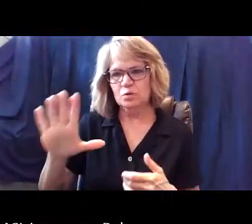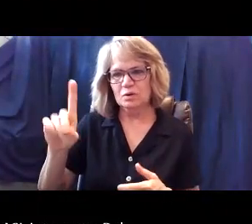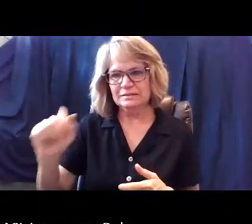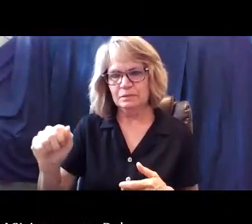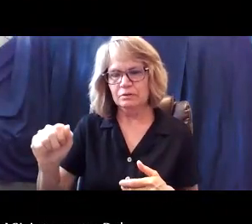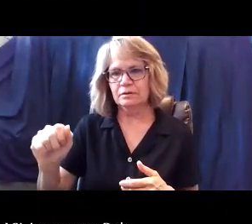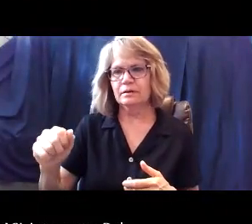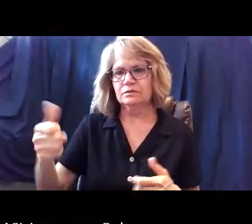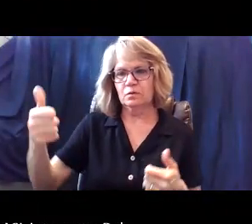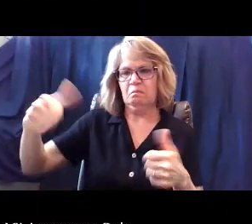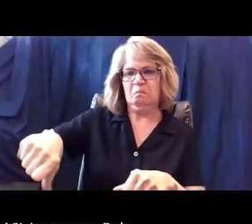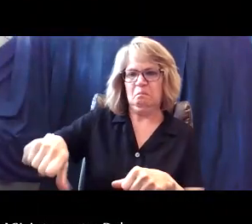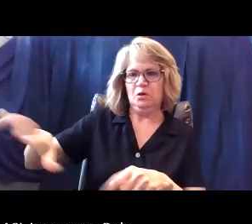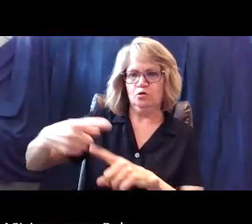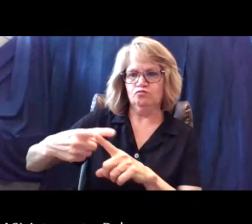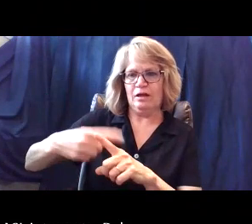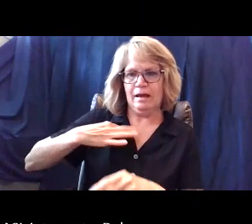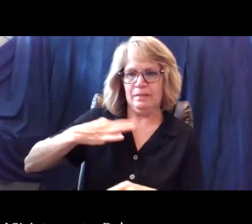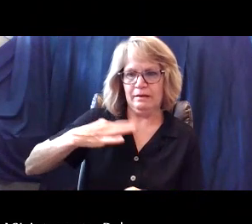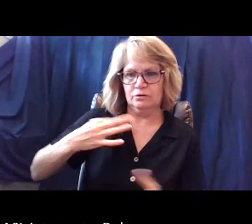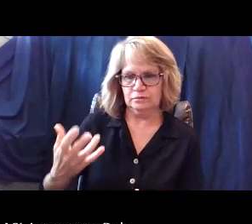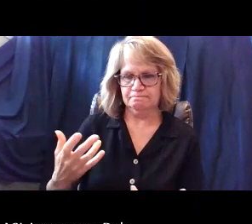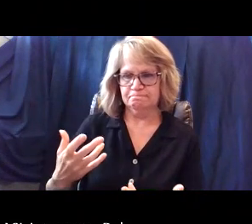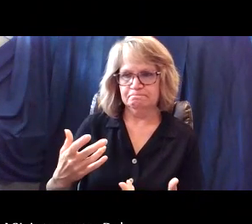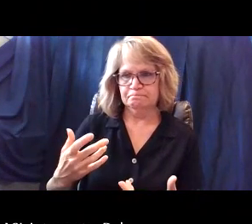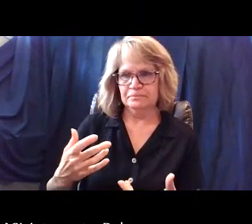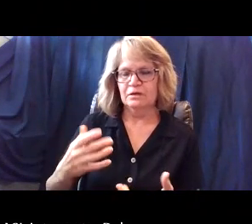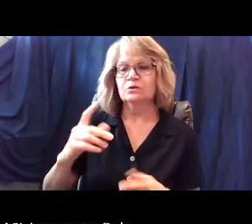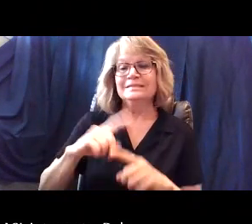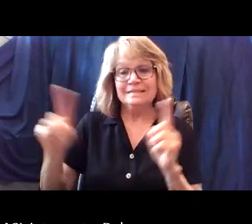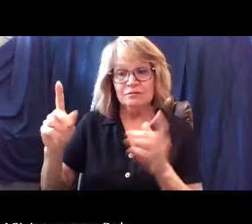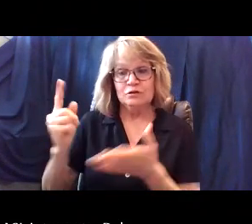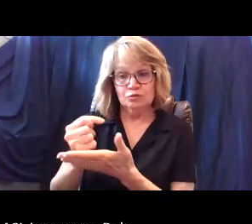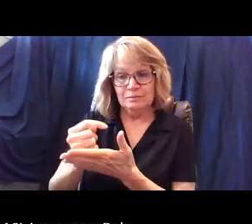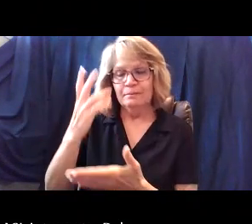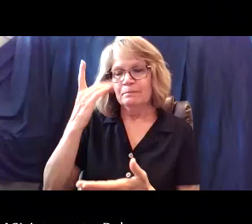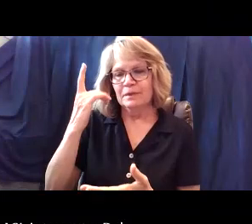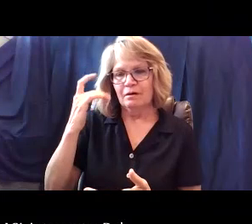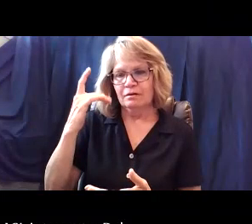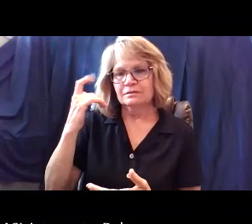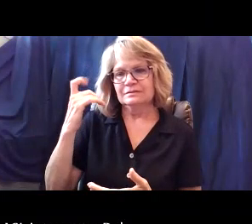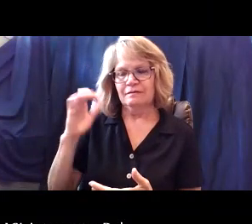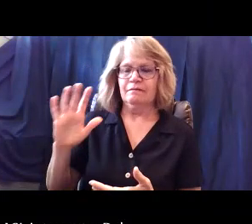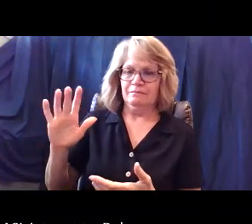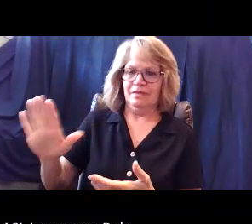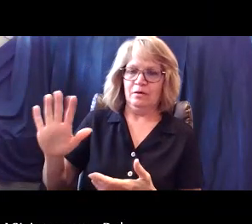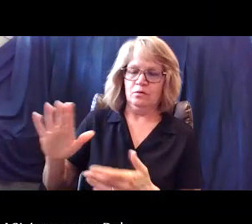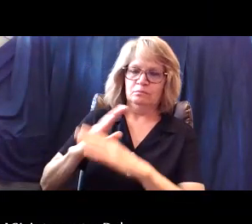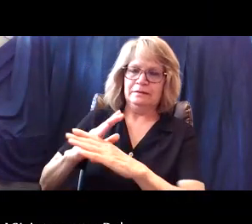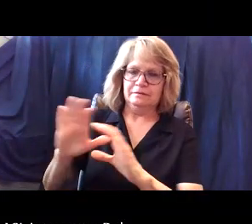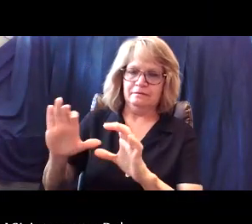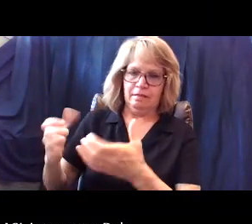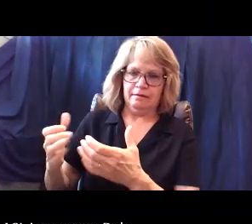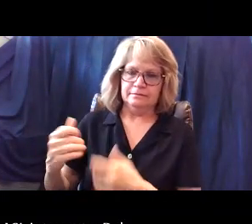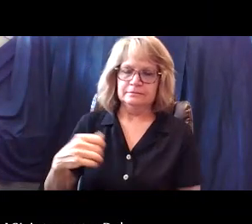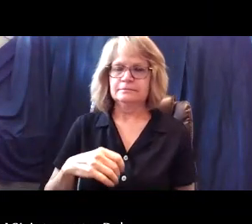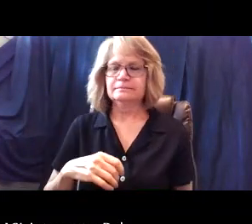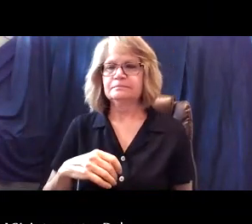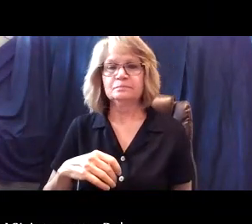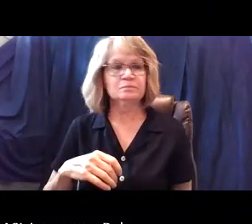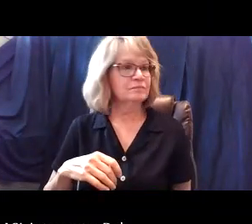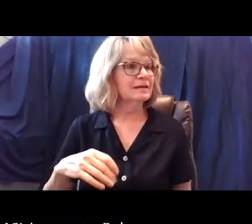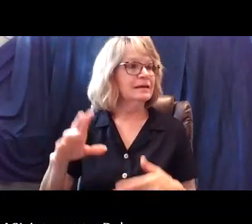your rental application. Someone's experiencing different treatment because of their protected class. Disparate impact, on the other